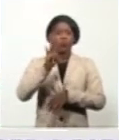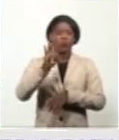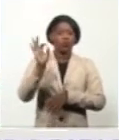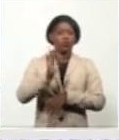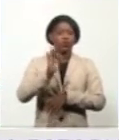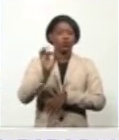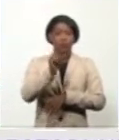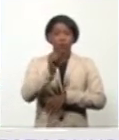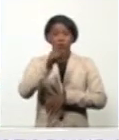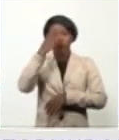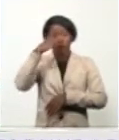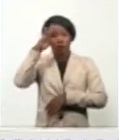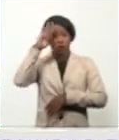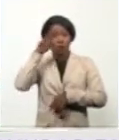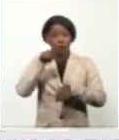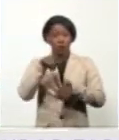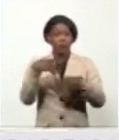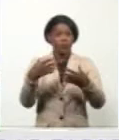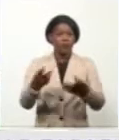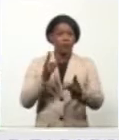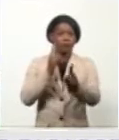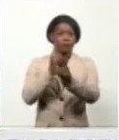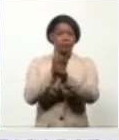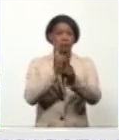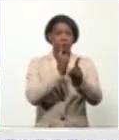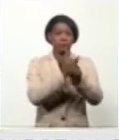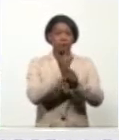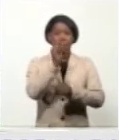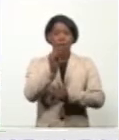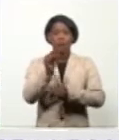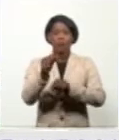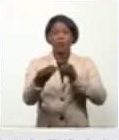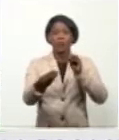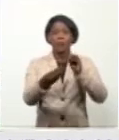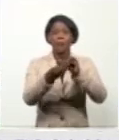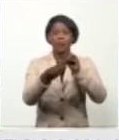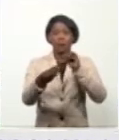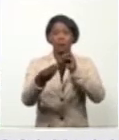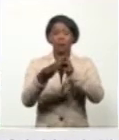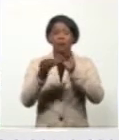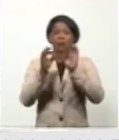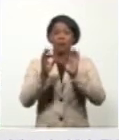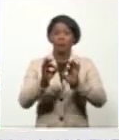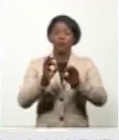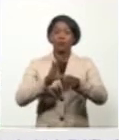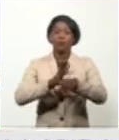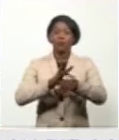93.7%, and thus 1,719 people have accumulated.